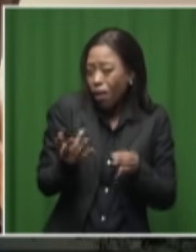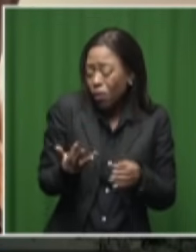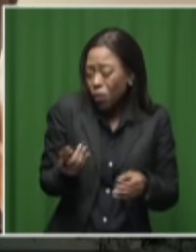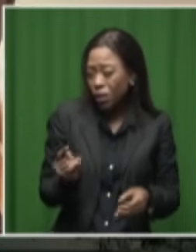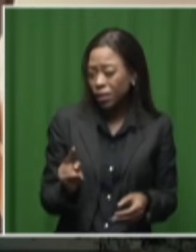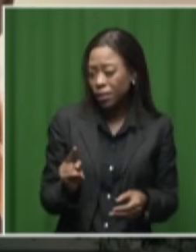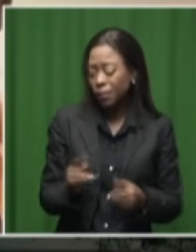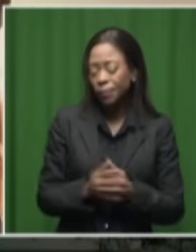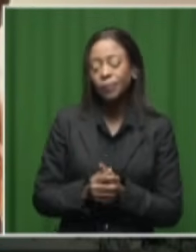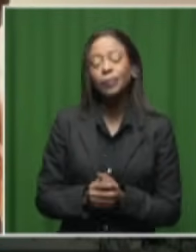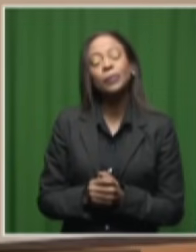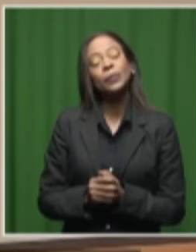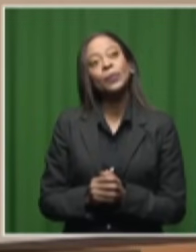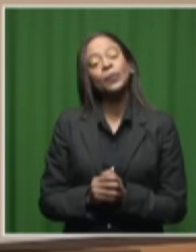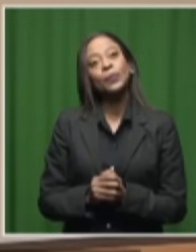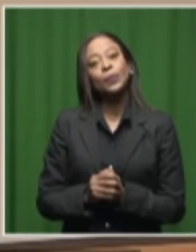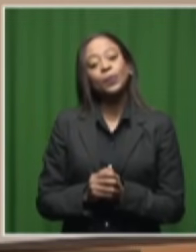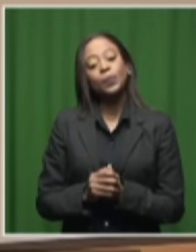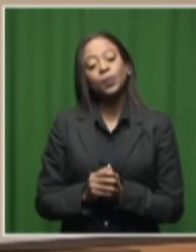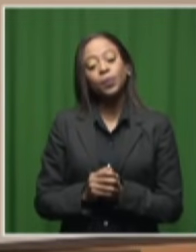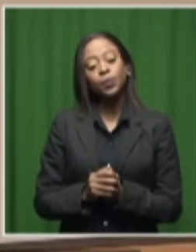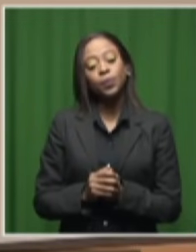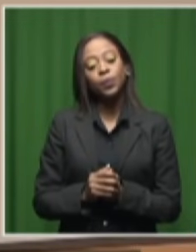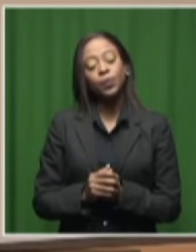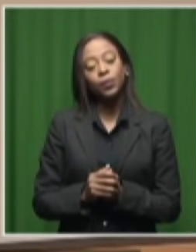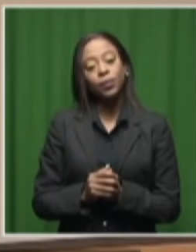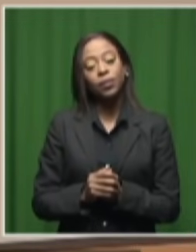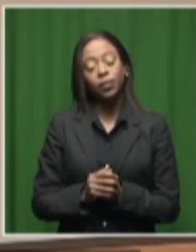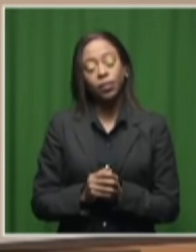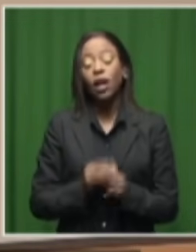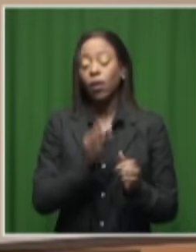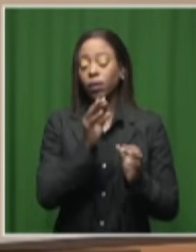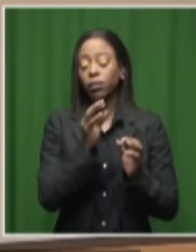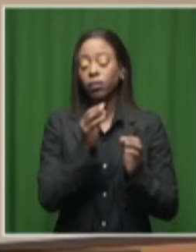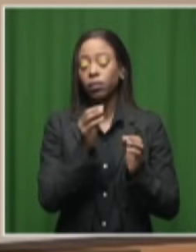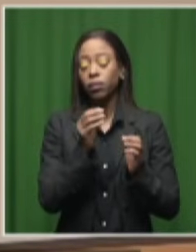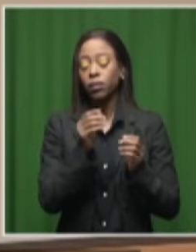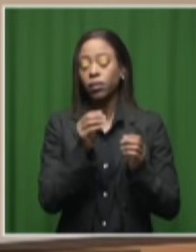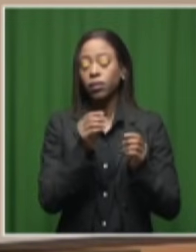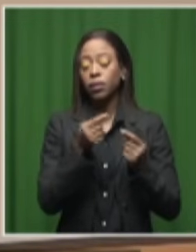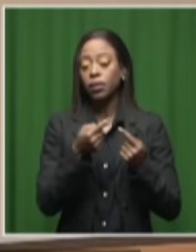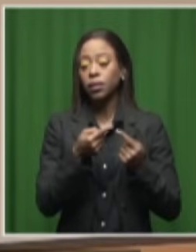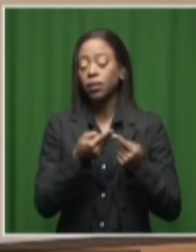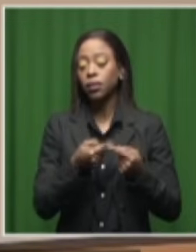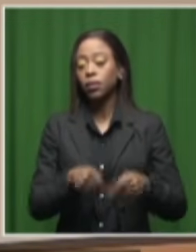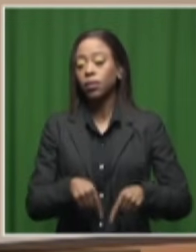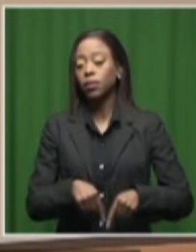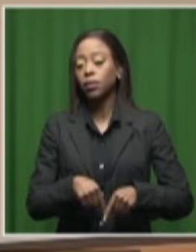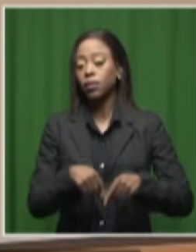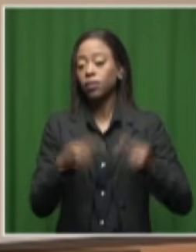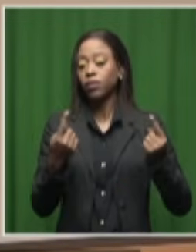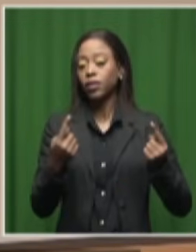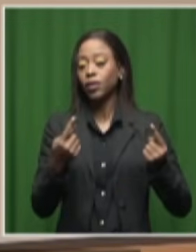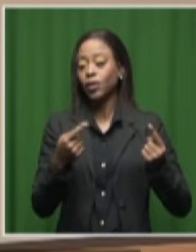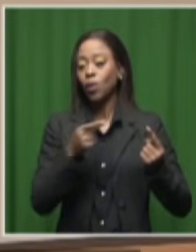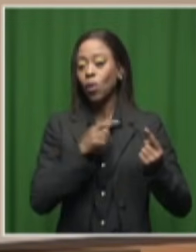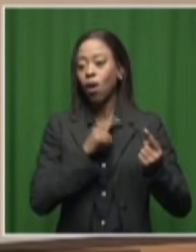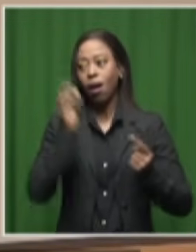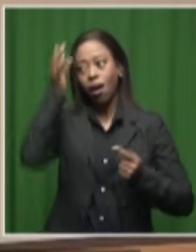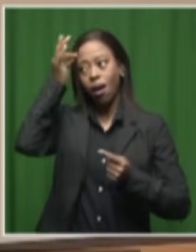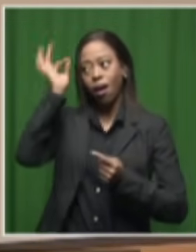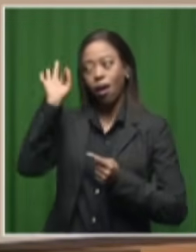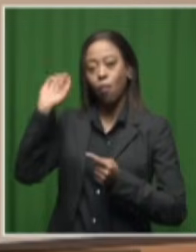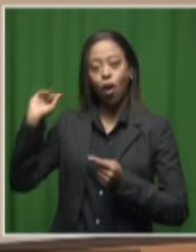Let's draw a distinction between two things. Borrowing is what each and every